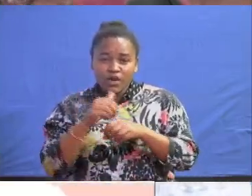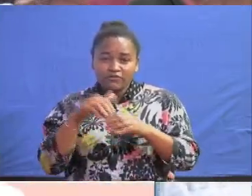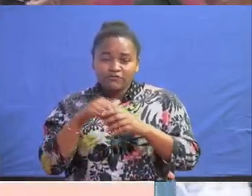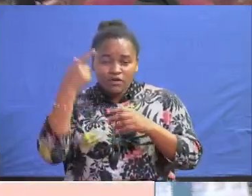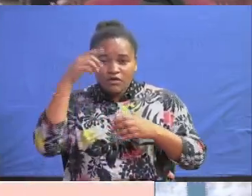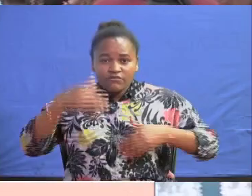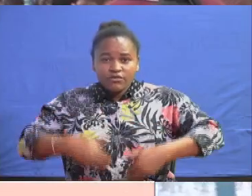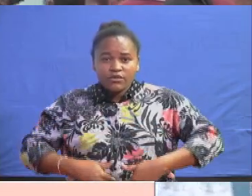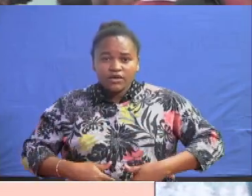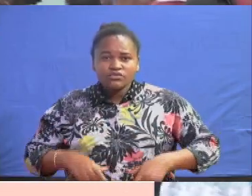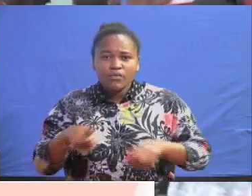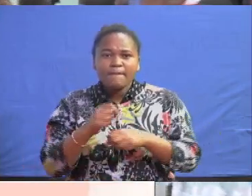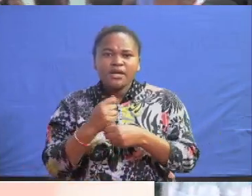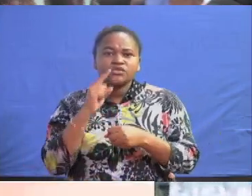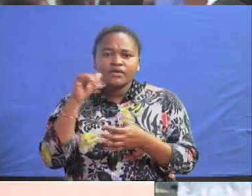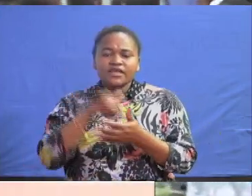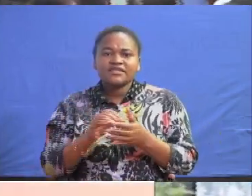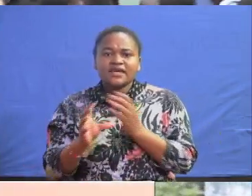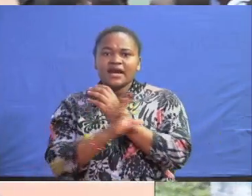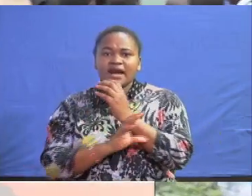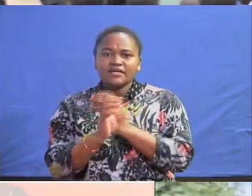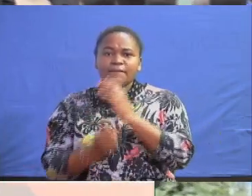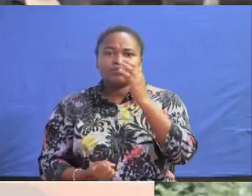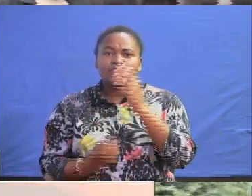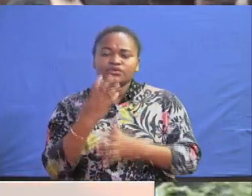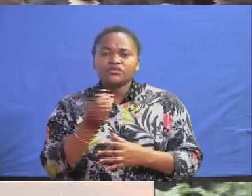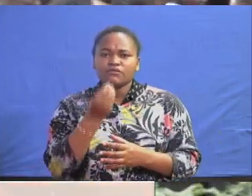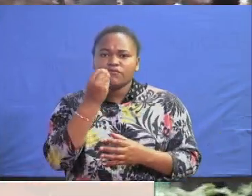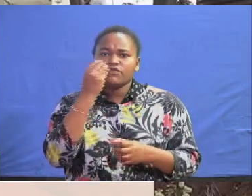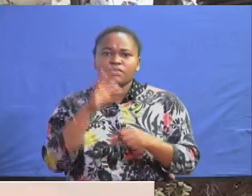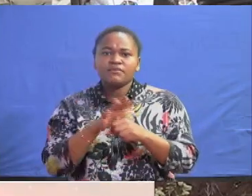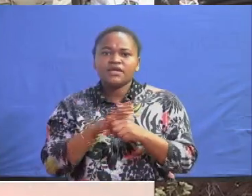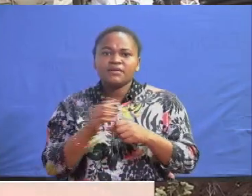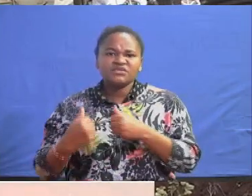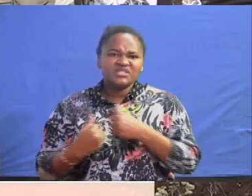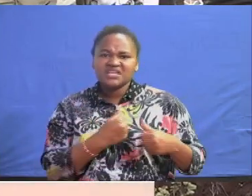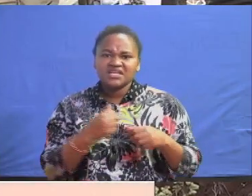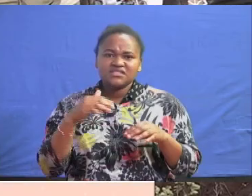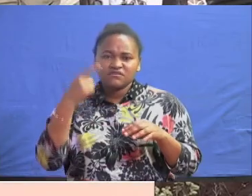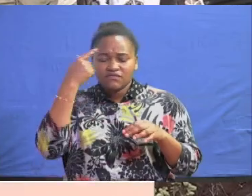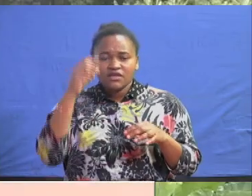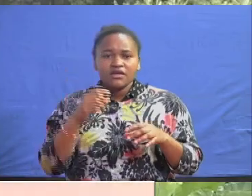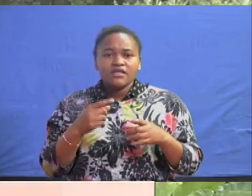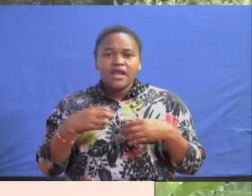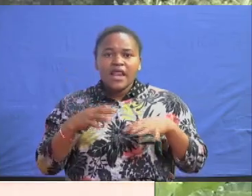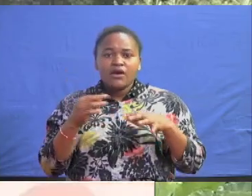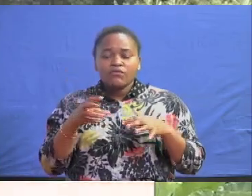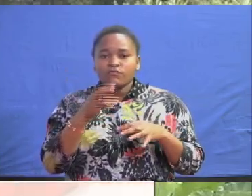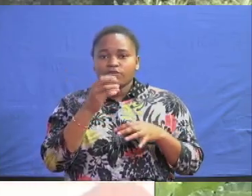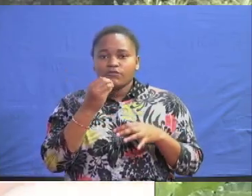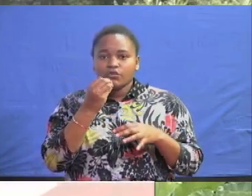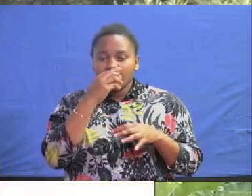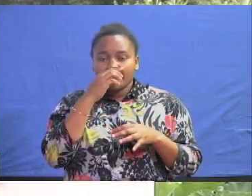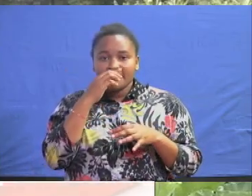nchi inajizalishia chakula kwa wingi, wakati huu Kenya inapopambana na ugumu wa maisha. So, for